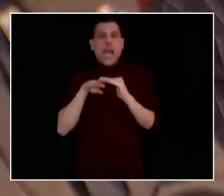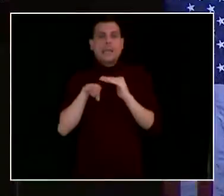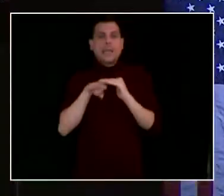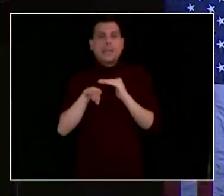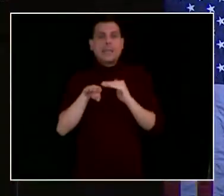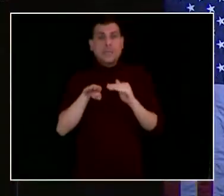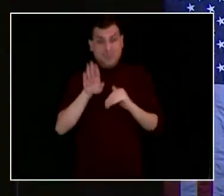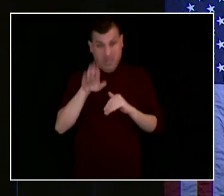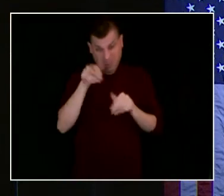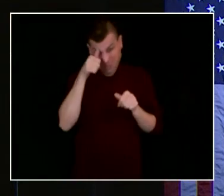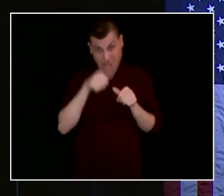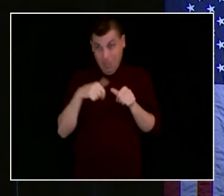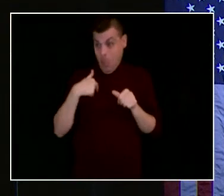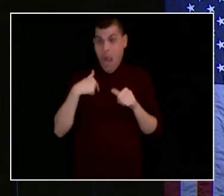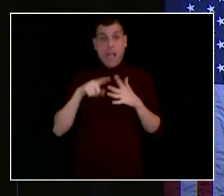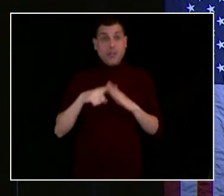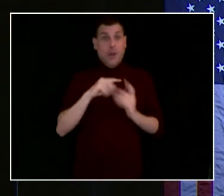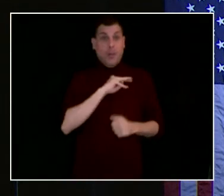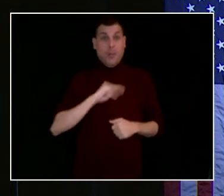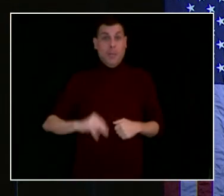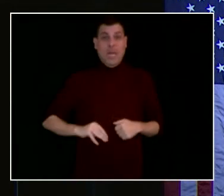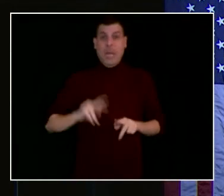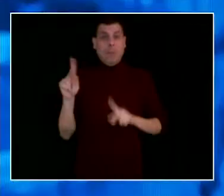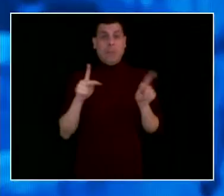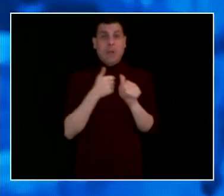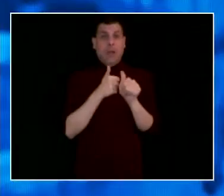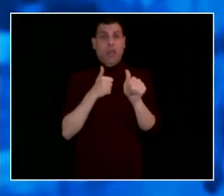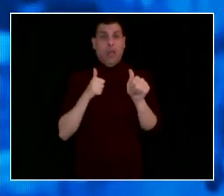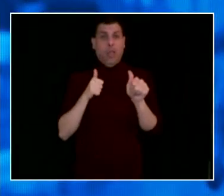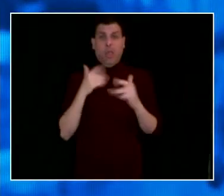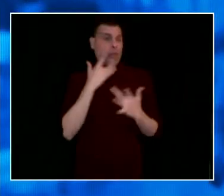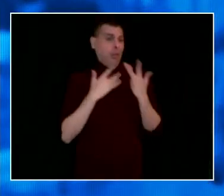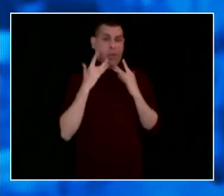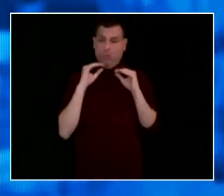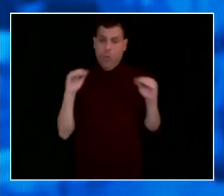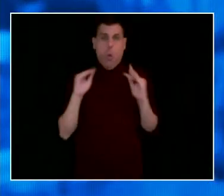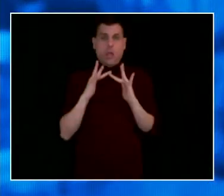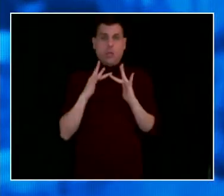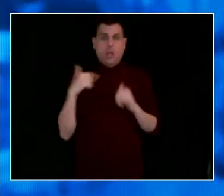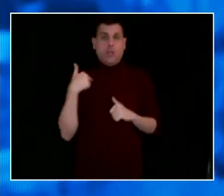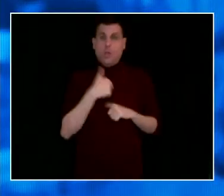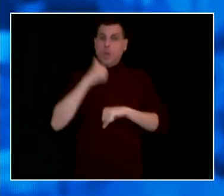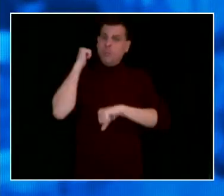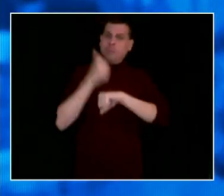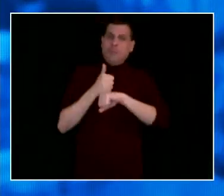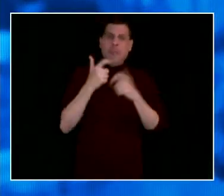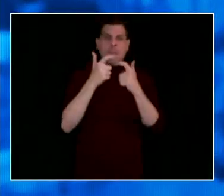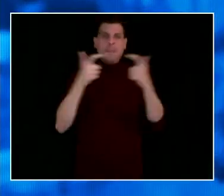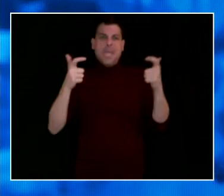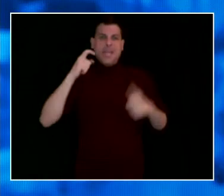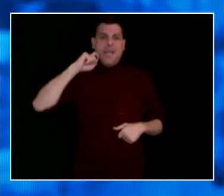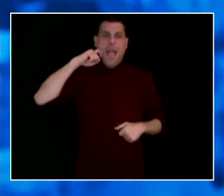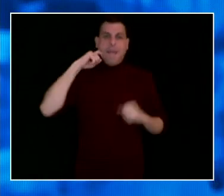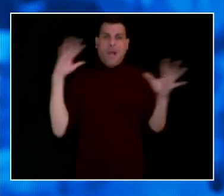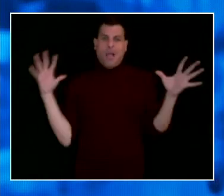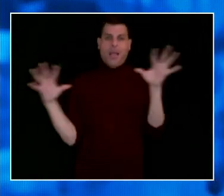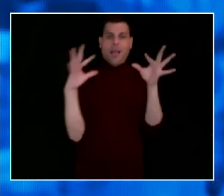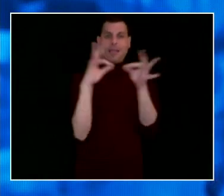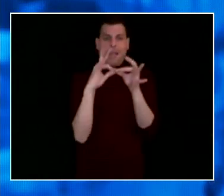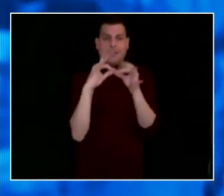divide was leaving too many New Yorkers behind. We launched Big Apple Connect to bring internet and cable